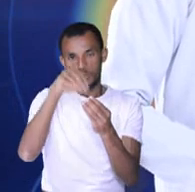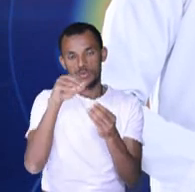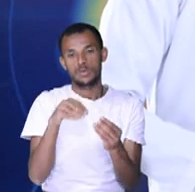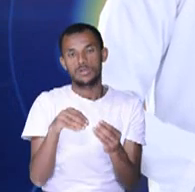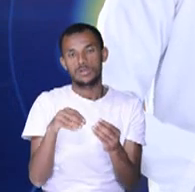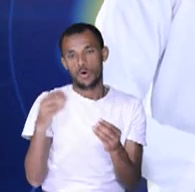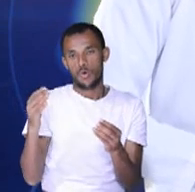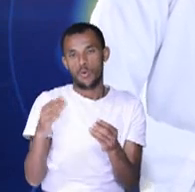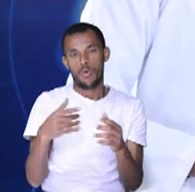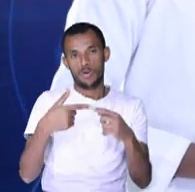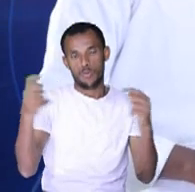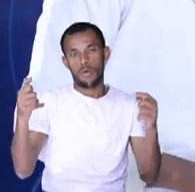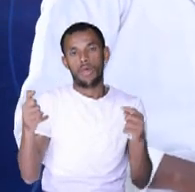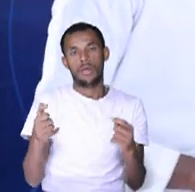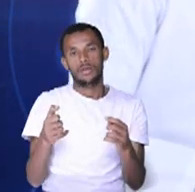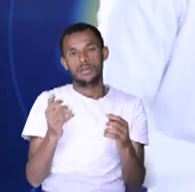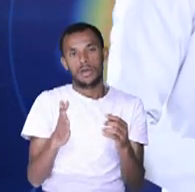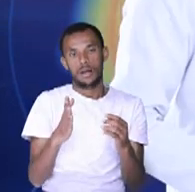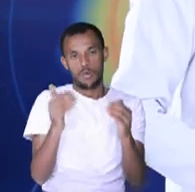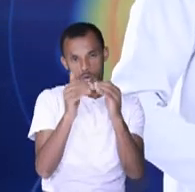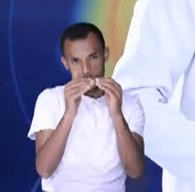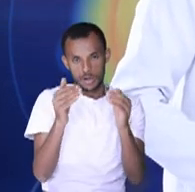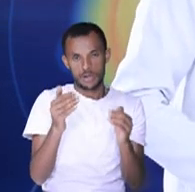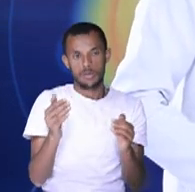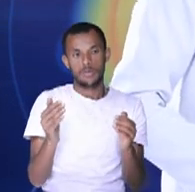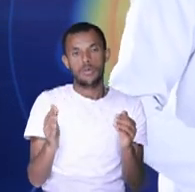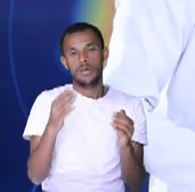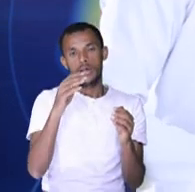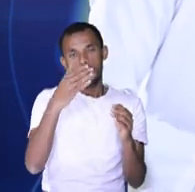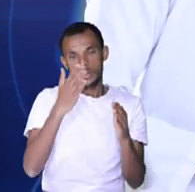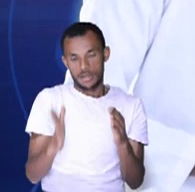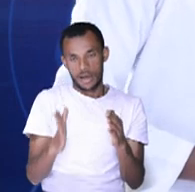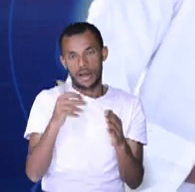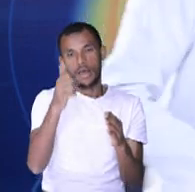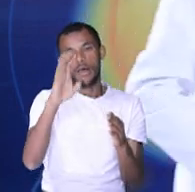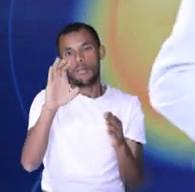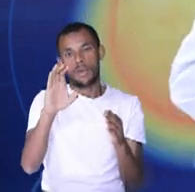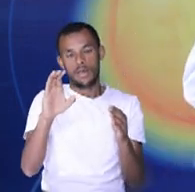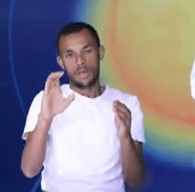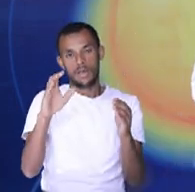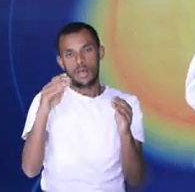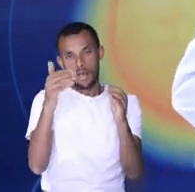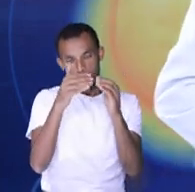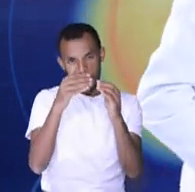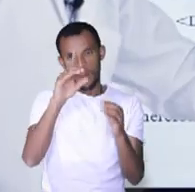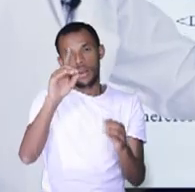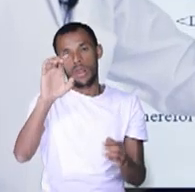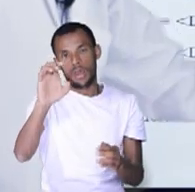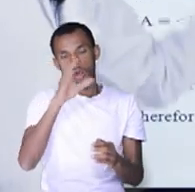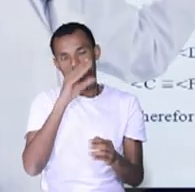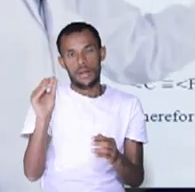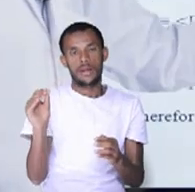corresponding sides with corresponding position. Side AB must be congruent with DE,